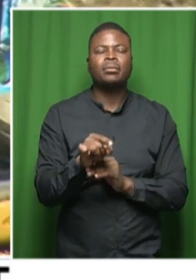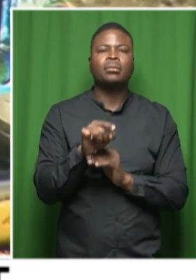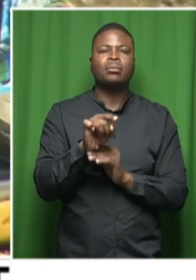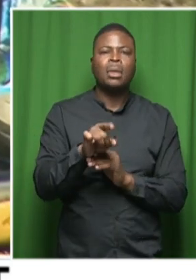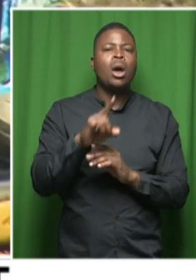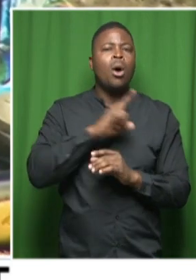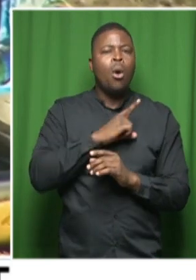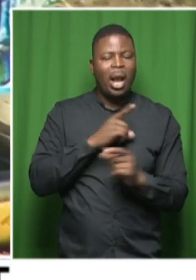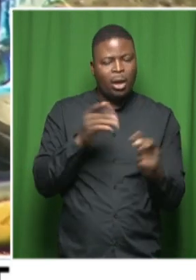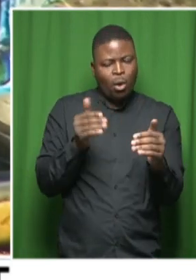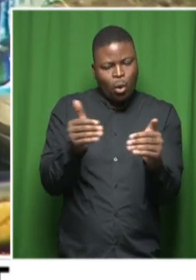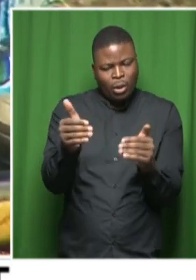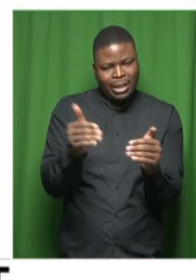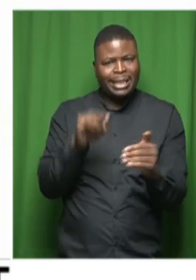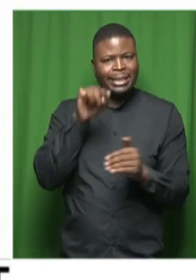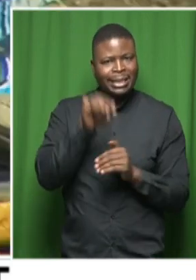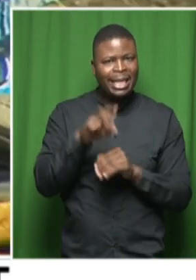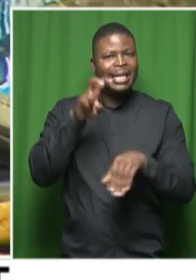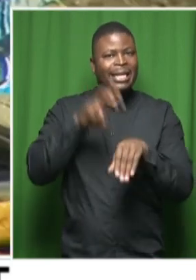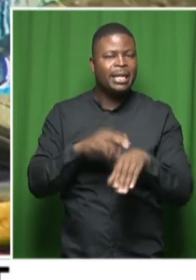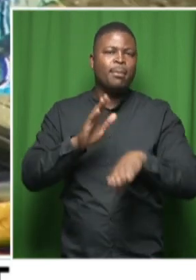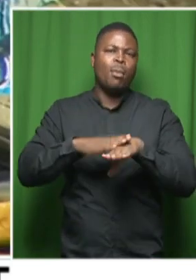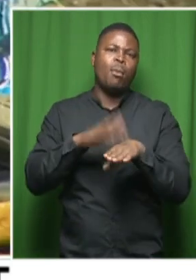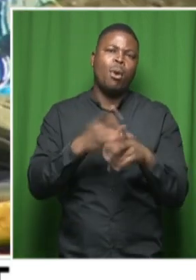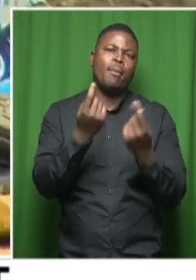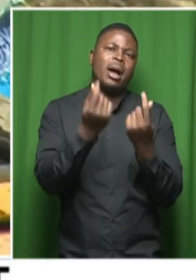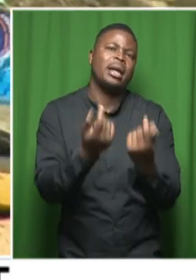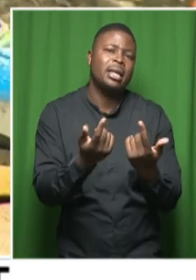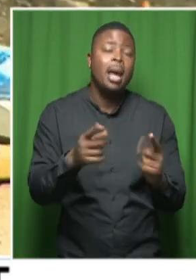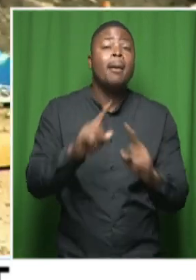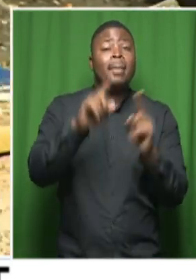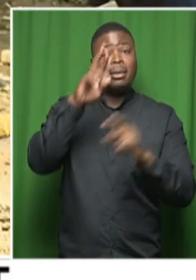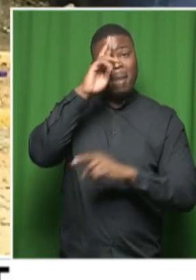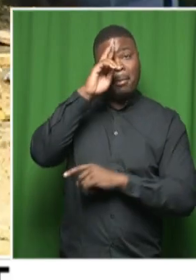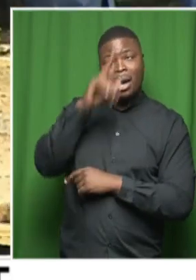coordination requires financing, and the state is the one